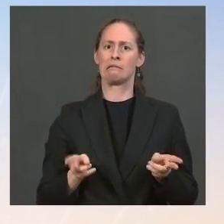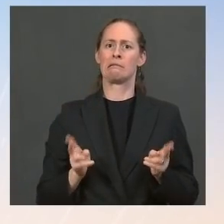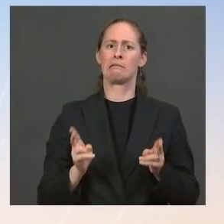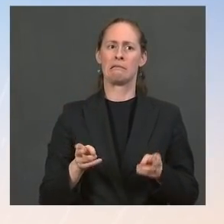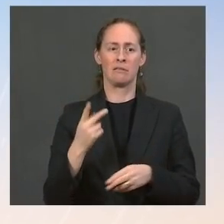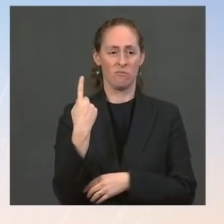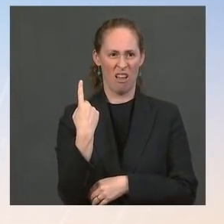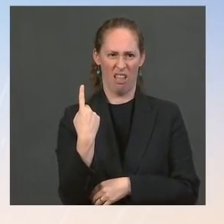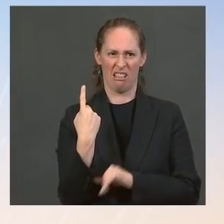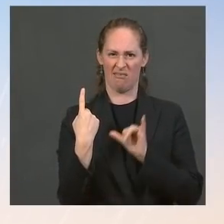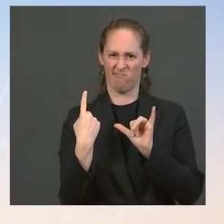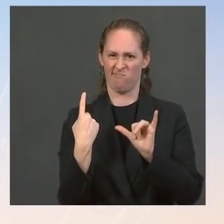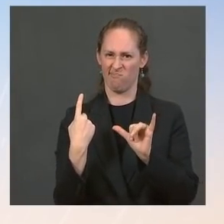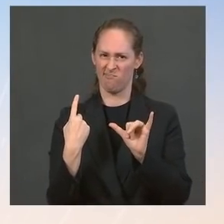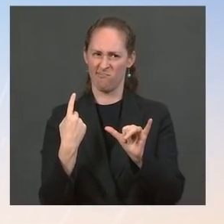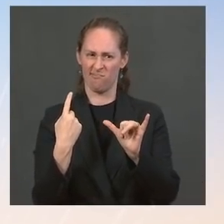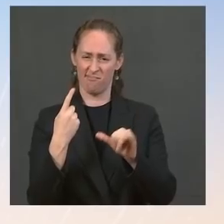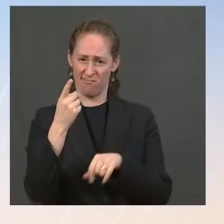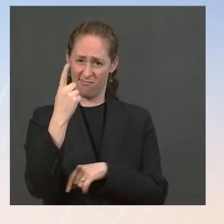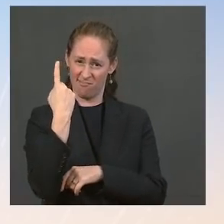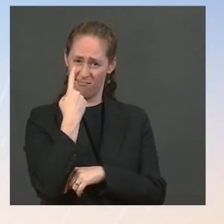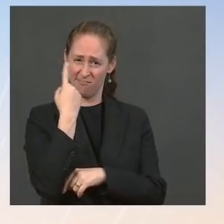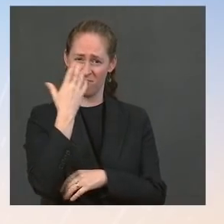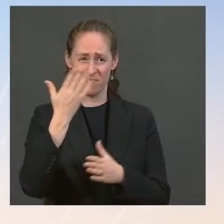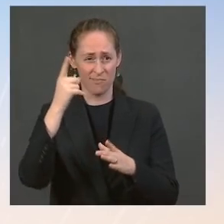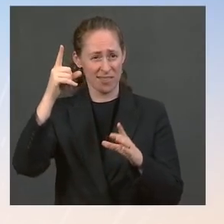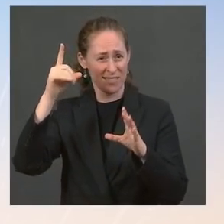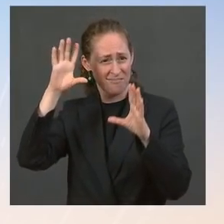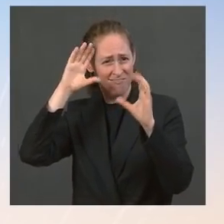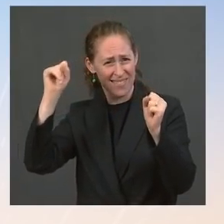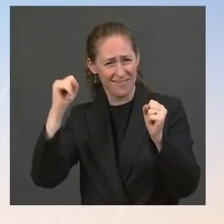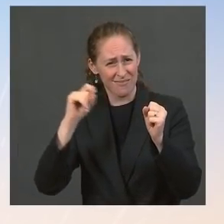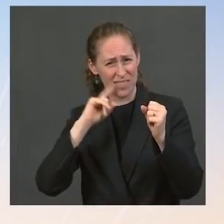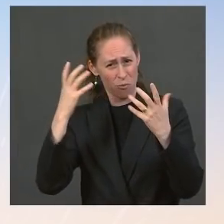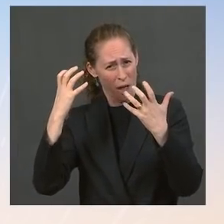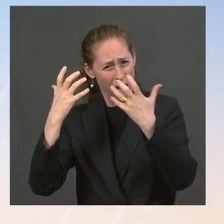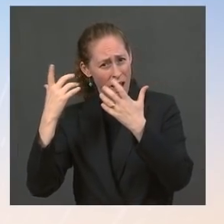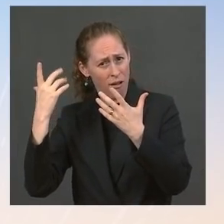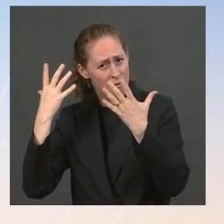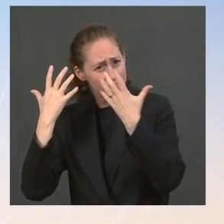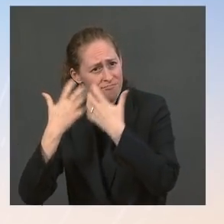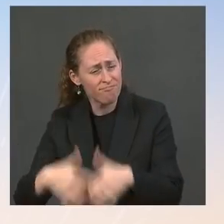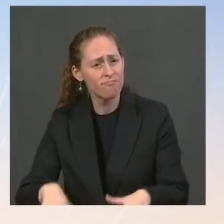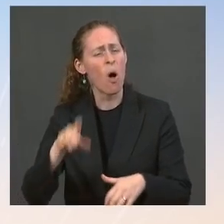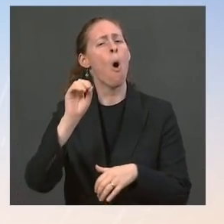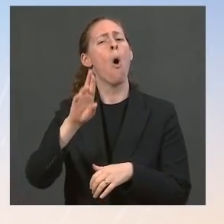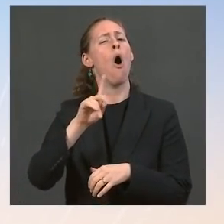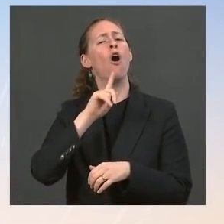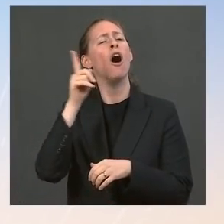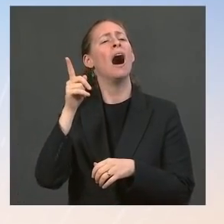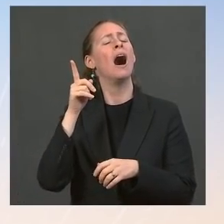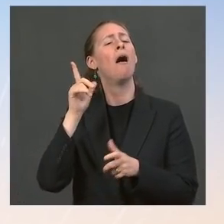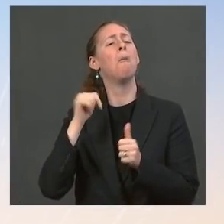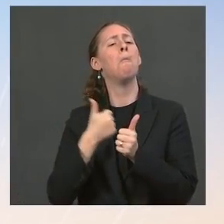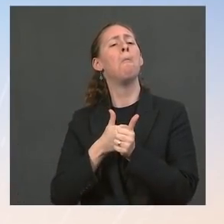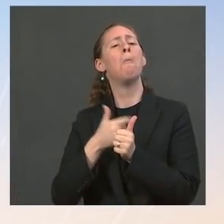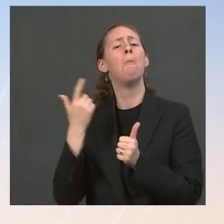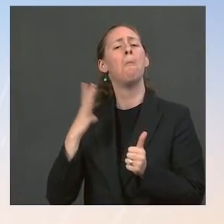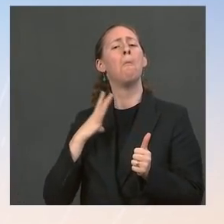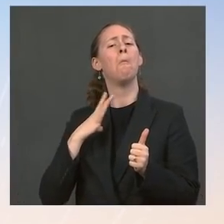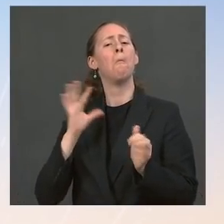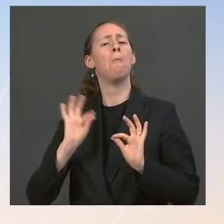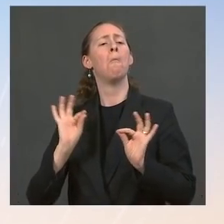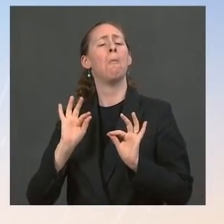Does the president want this done in a certain amount of time, or does he also feel that this could play out over weeks and months and still come to